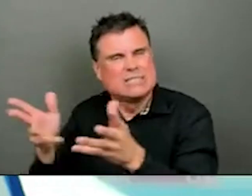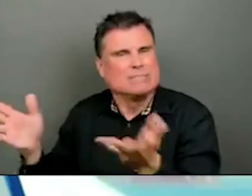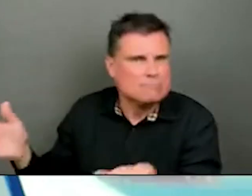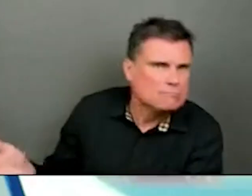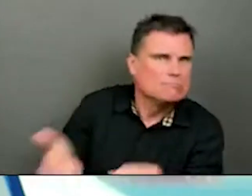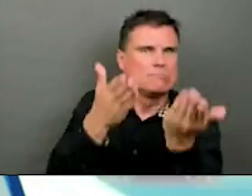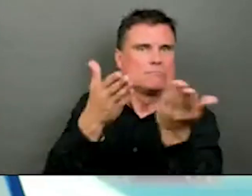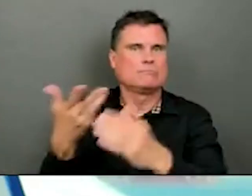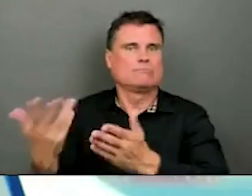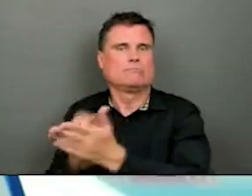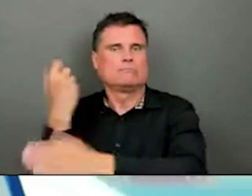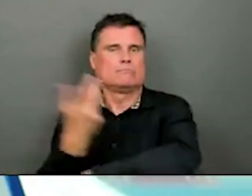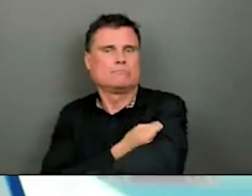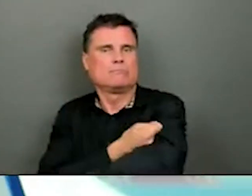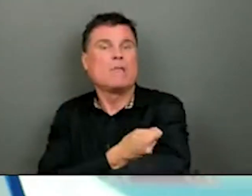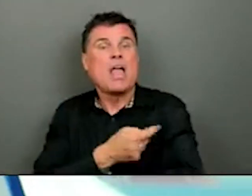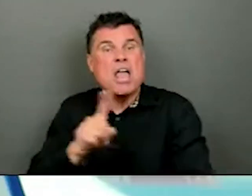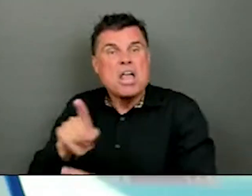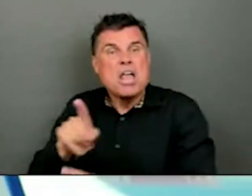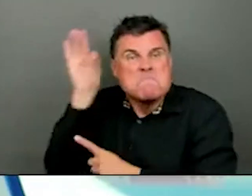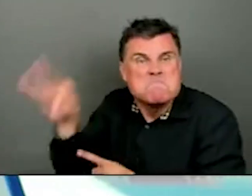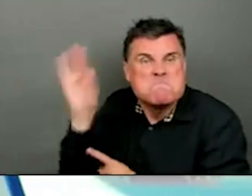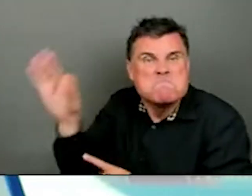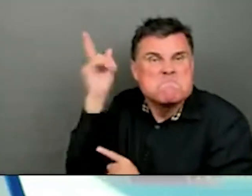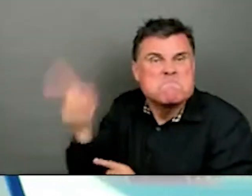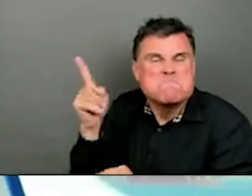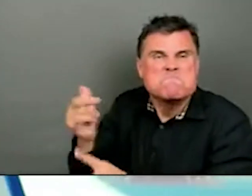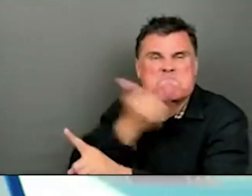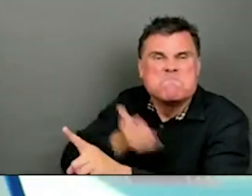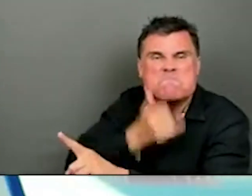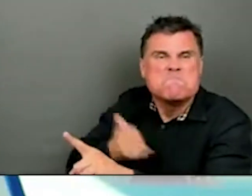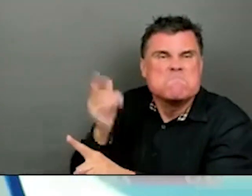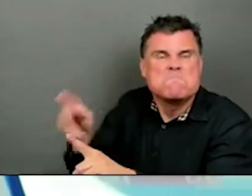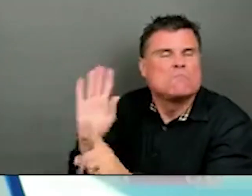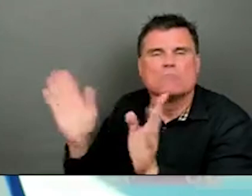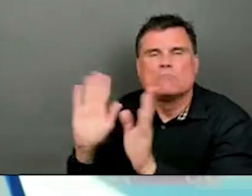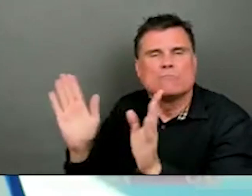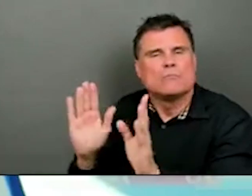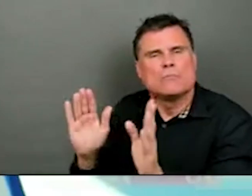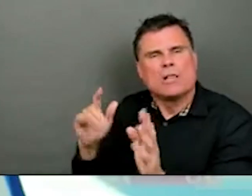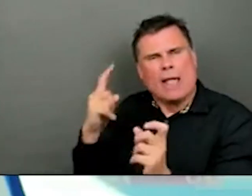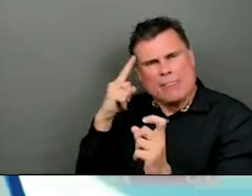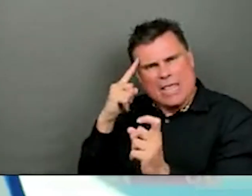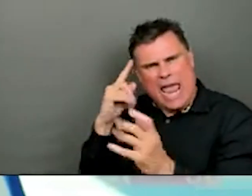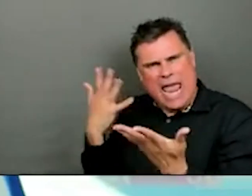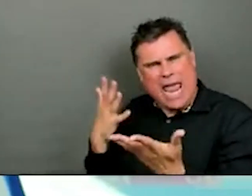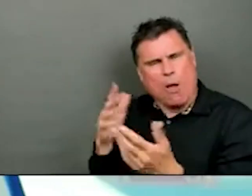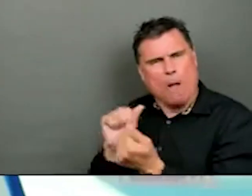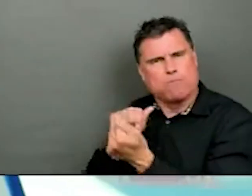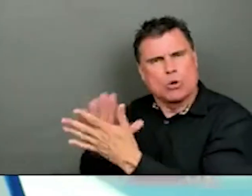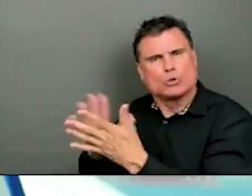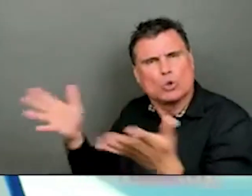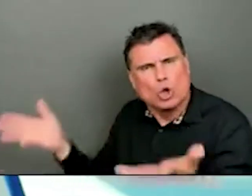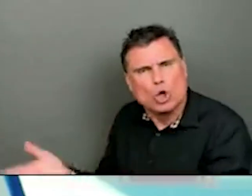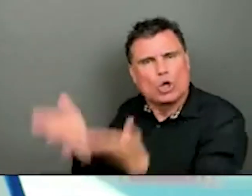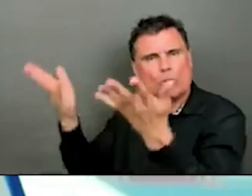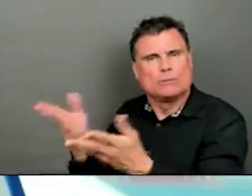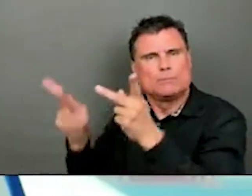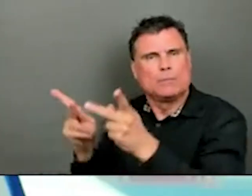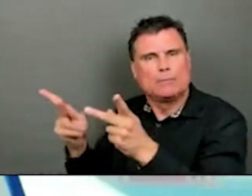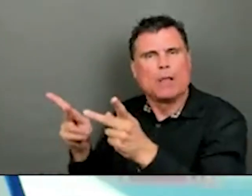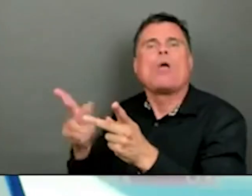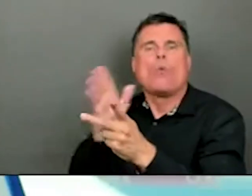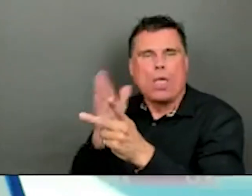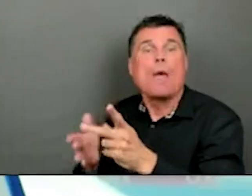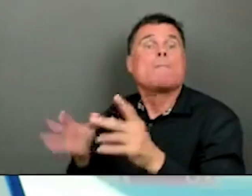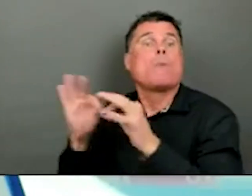pointing and saying what's wrong, but working to raise those levels of vaccination, which are going to keep everyone safer and allow everyone to get back to all the